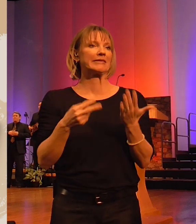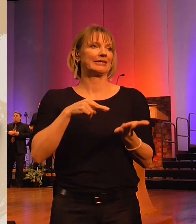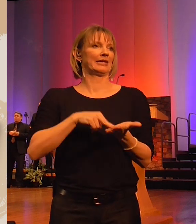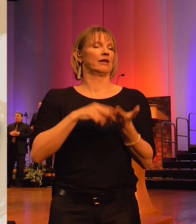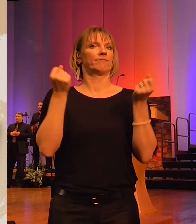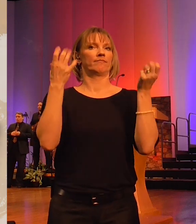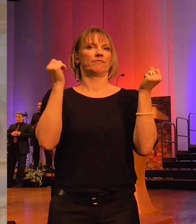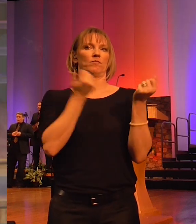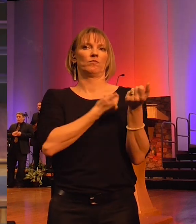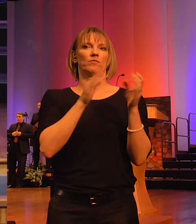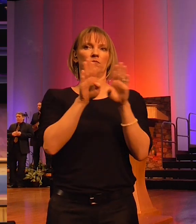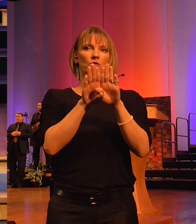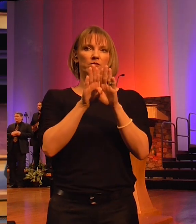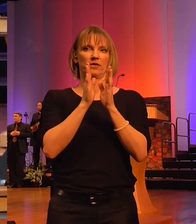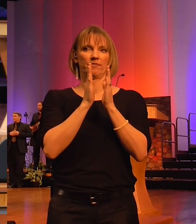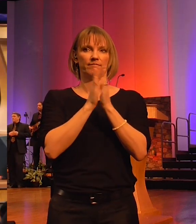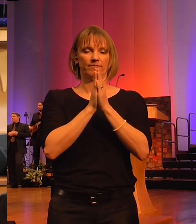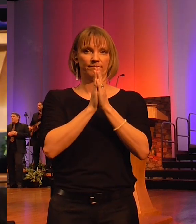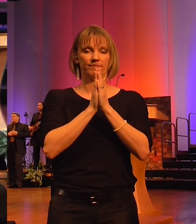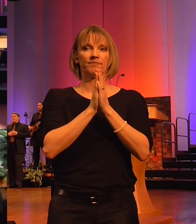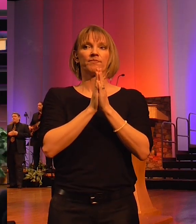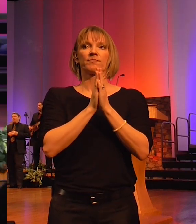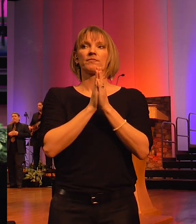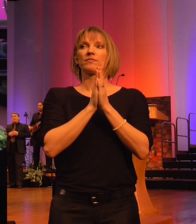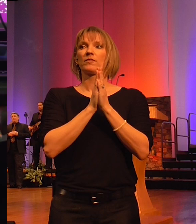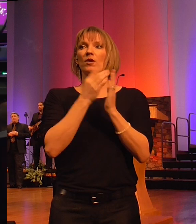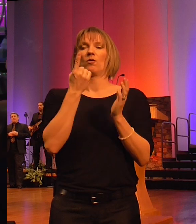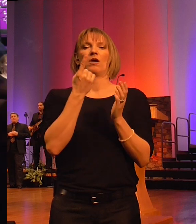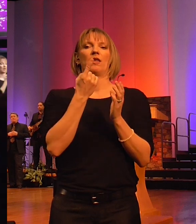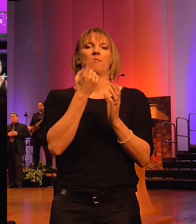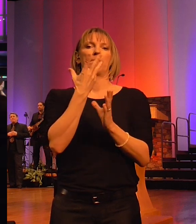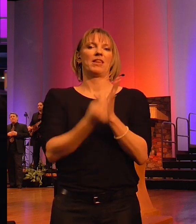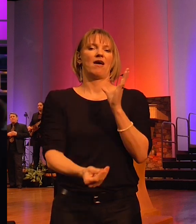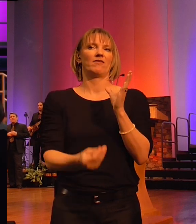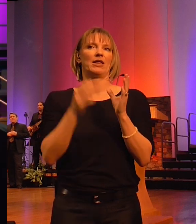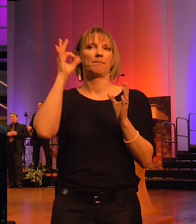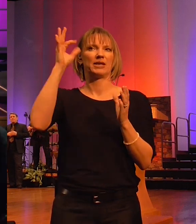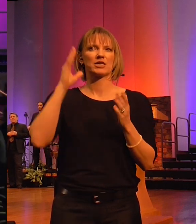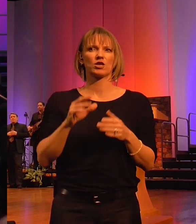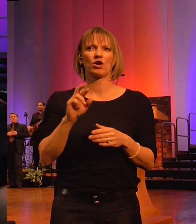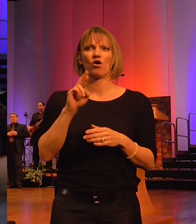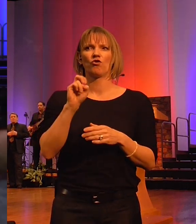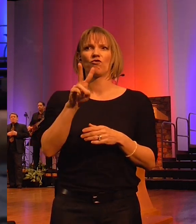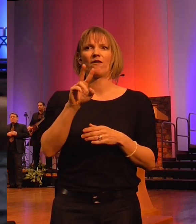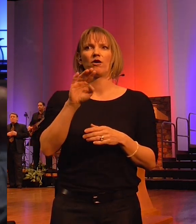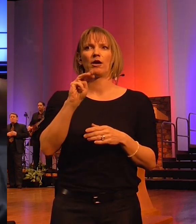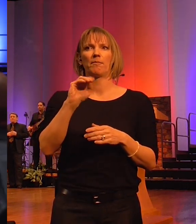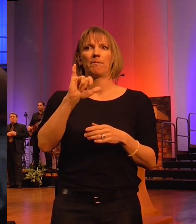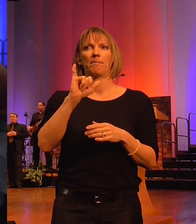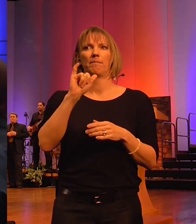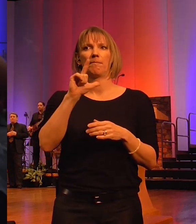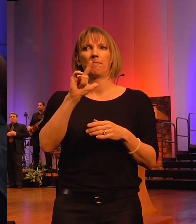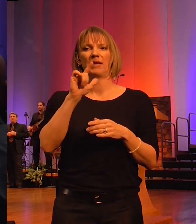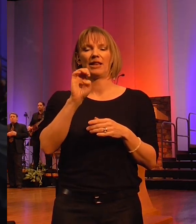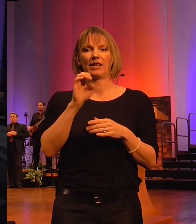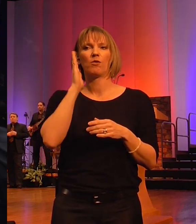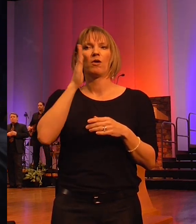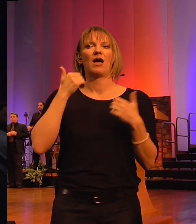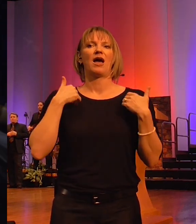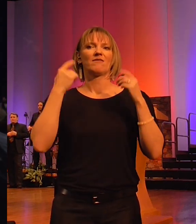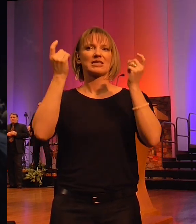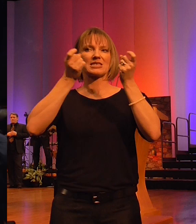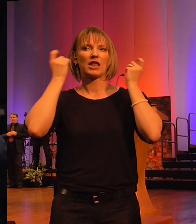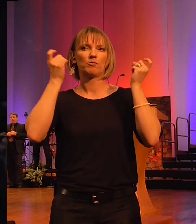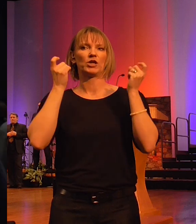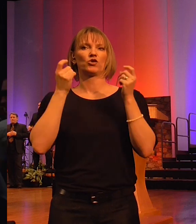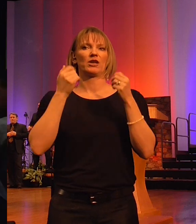recite a benediction. Before we do, we lost a beloved minister, Reverend Millie Forsberg, in November, and she's going to have a celebration